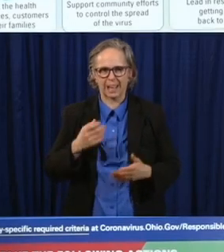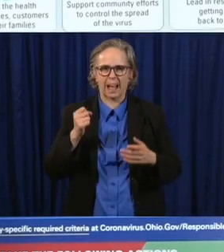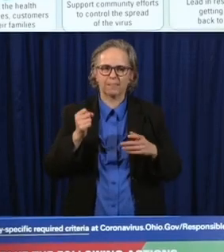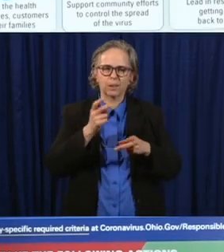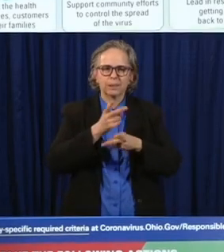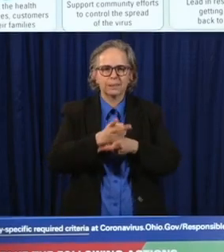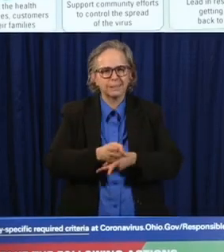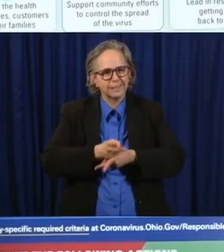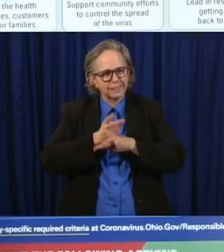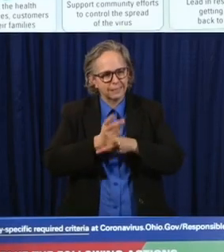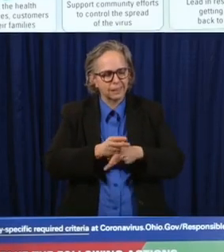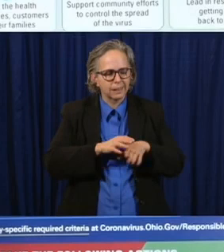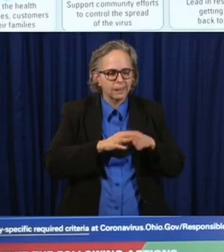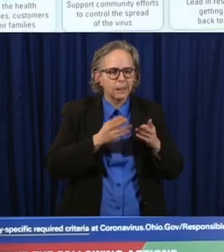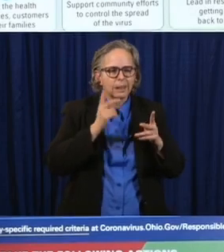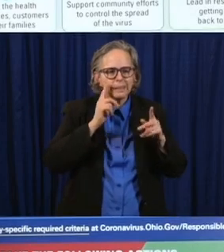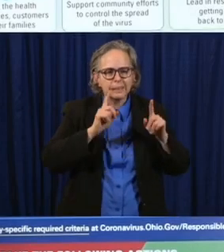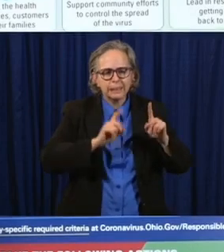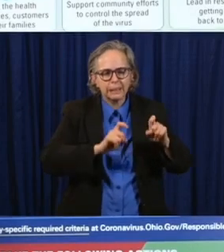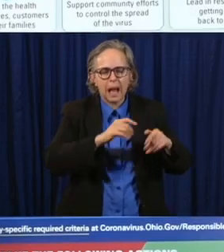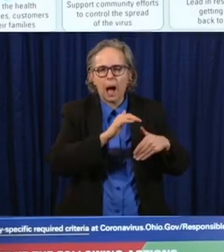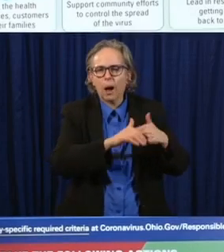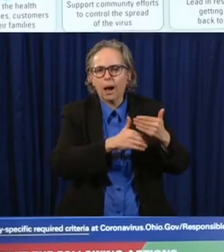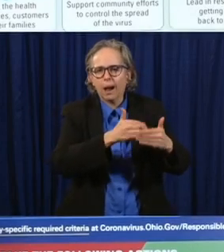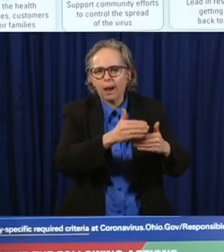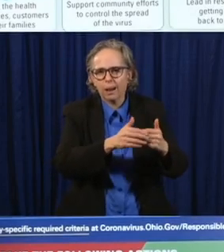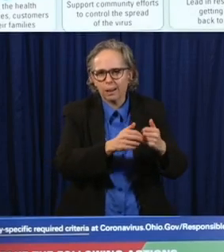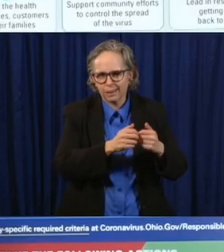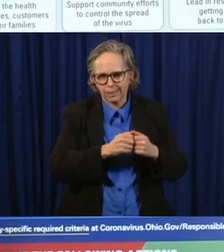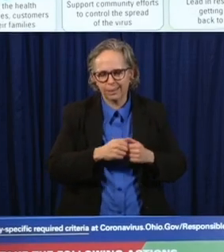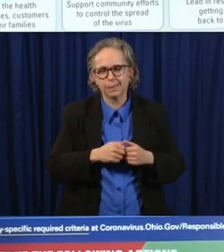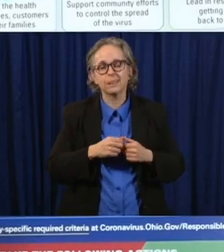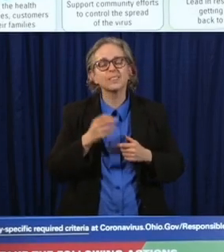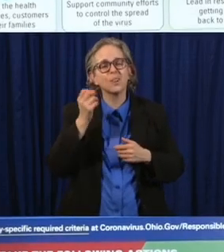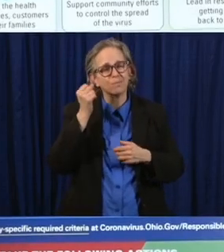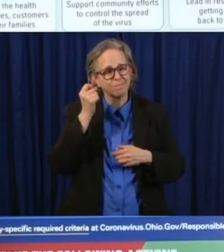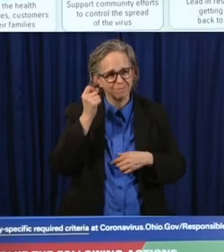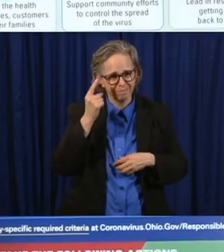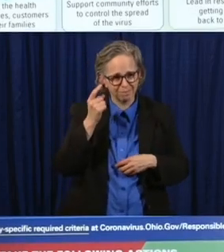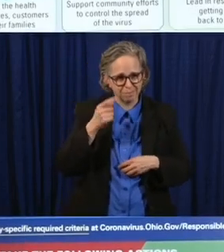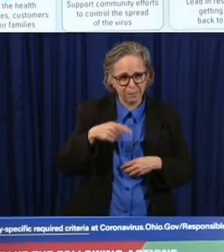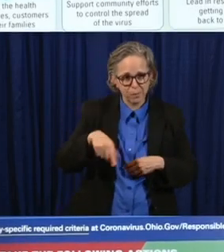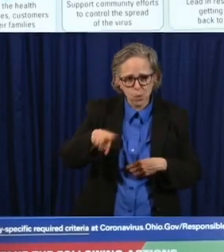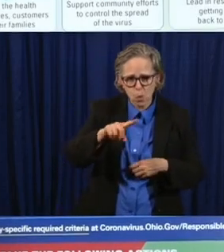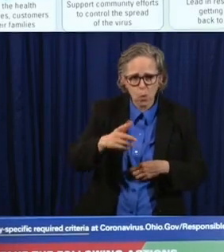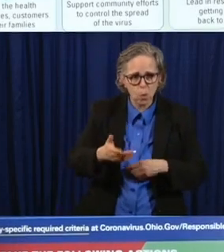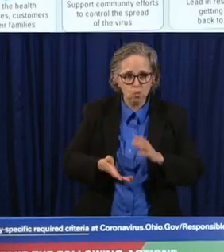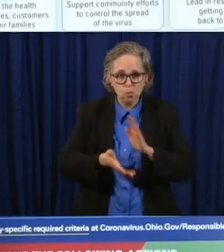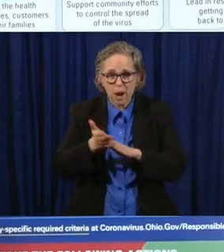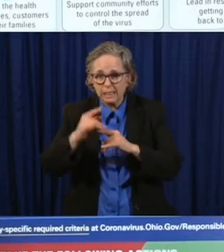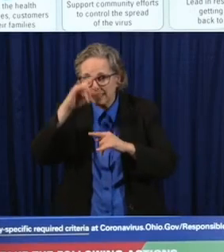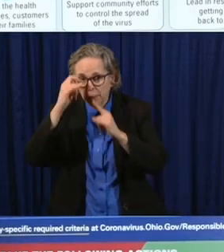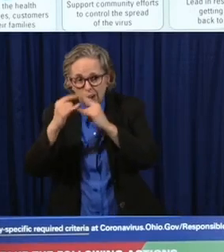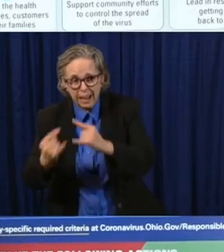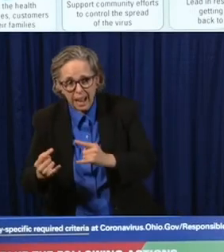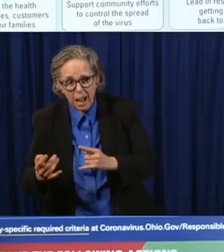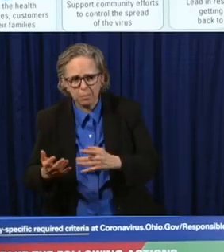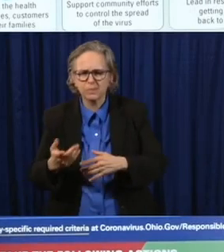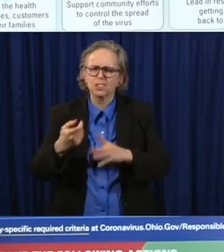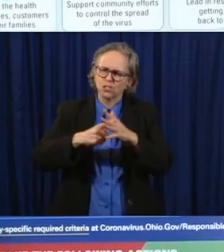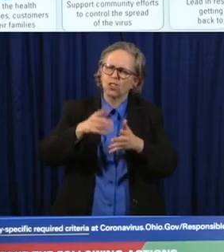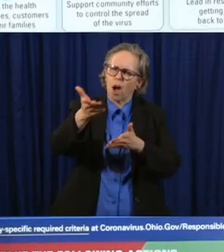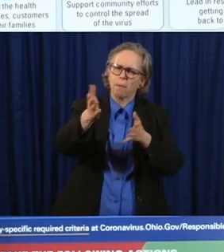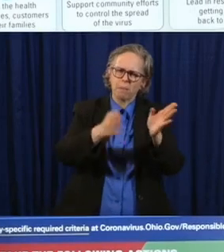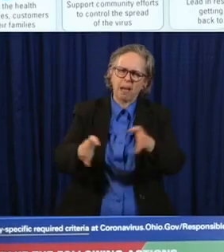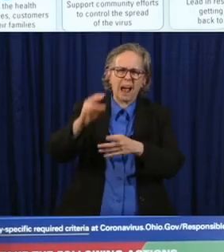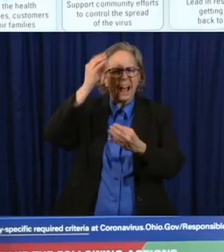And we've got to, what I would just advise anybody who runs a summer camp or anything else, start thinking through how you would